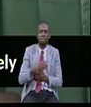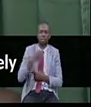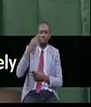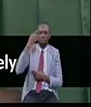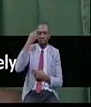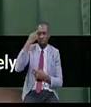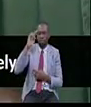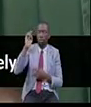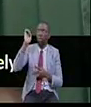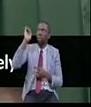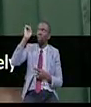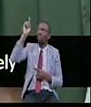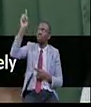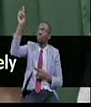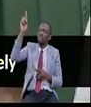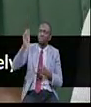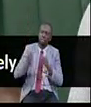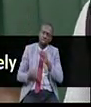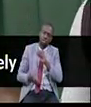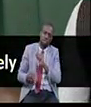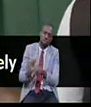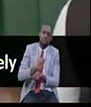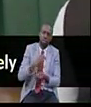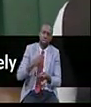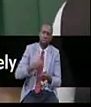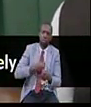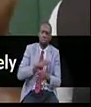today. For he changed me